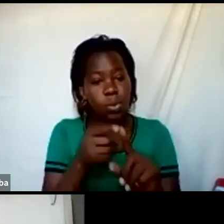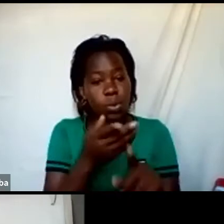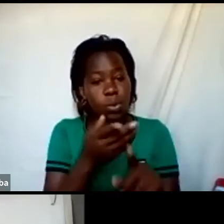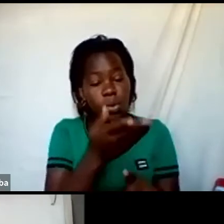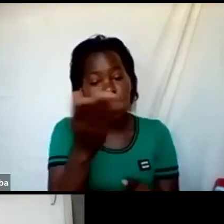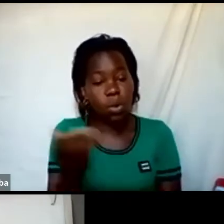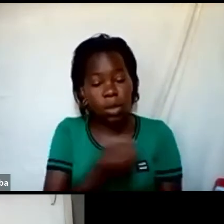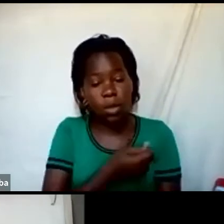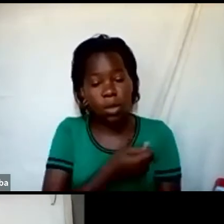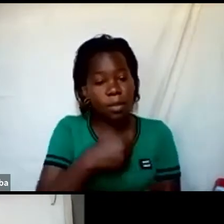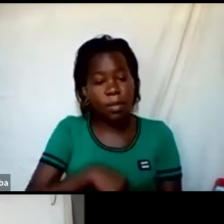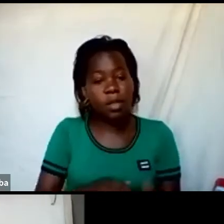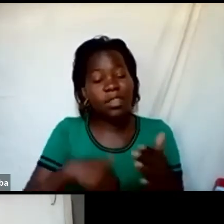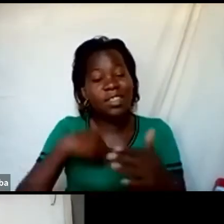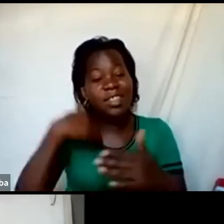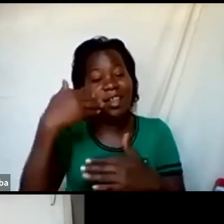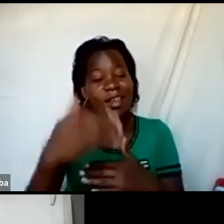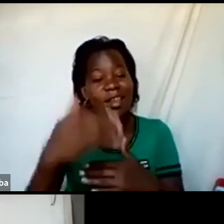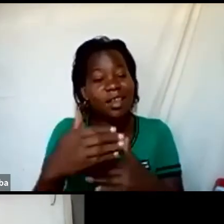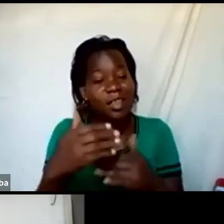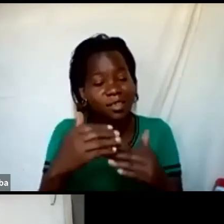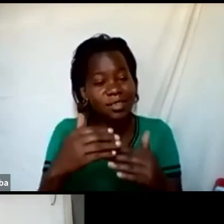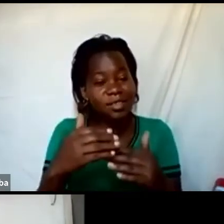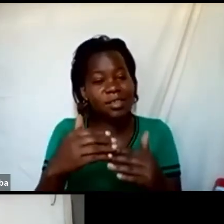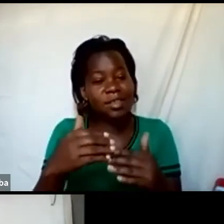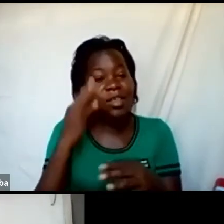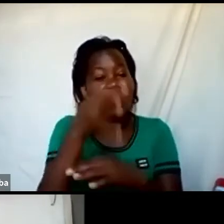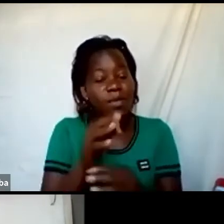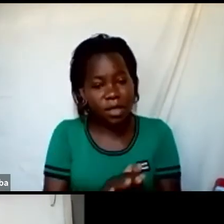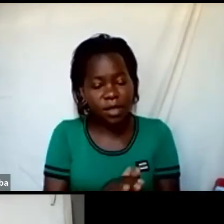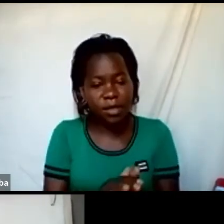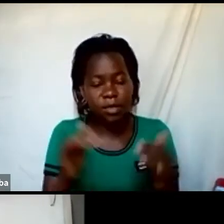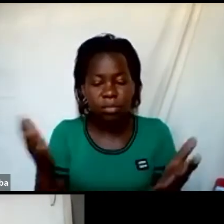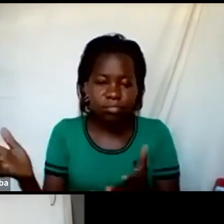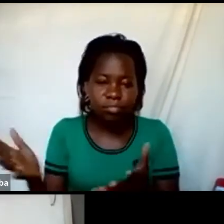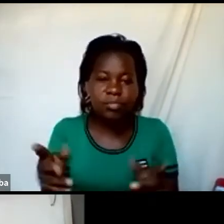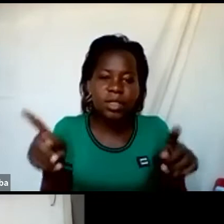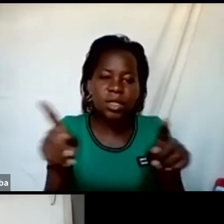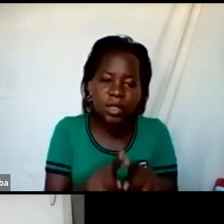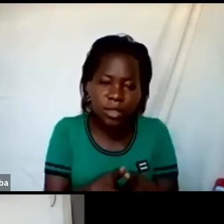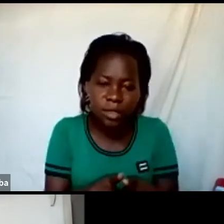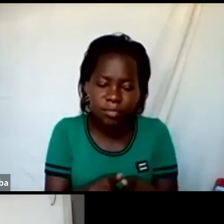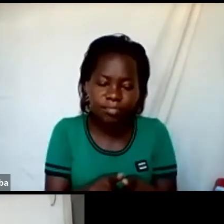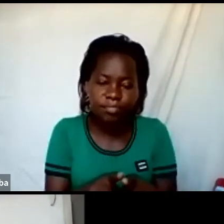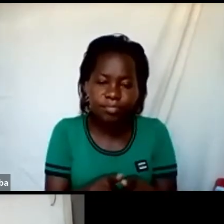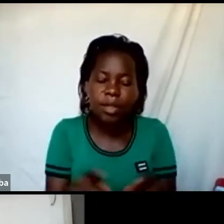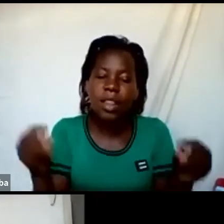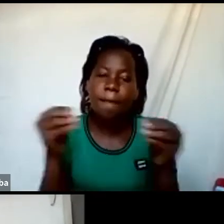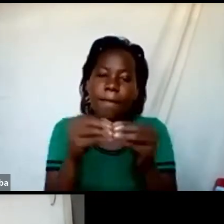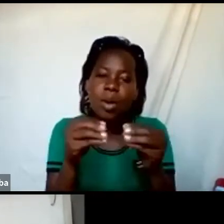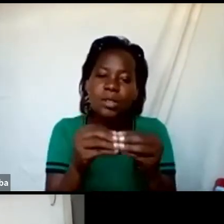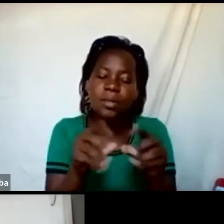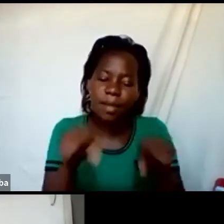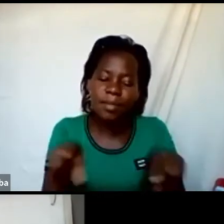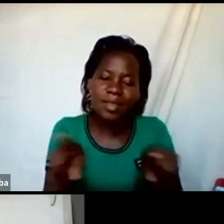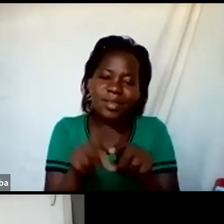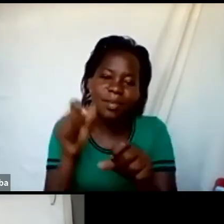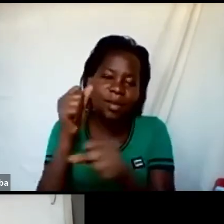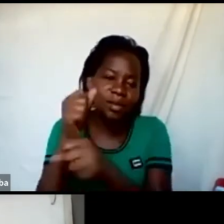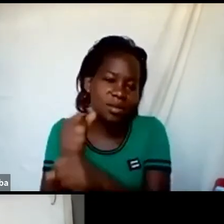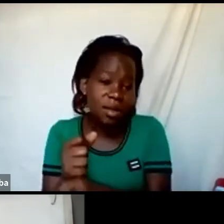generation. Bring them up exactly the same as the boys. Let them do everything. Let the boys do everything